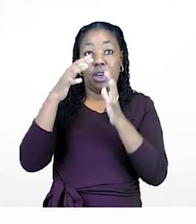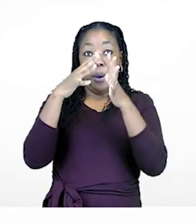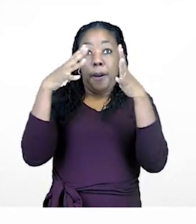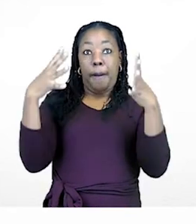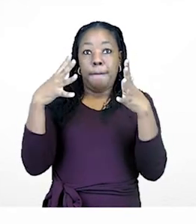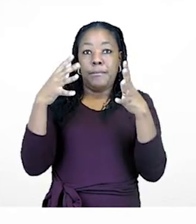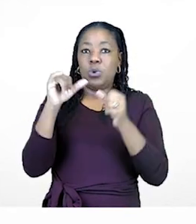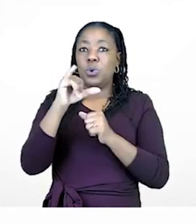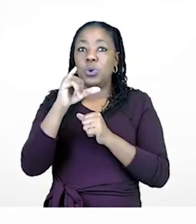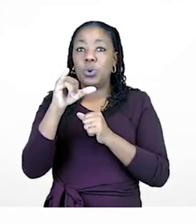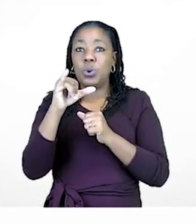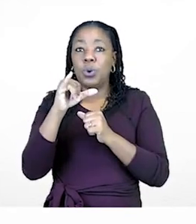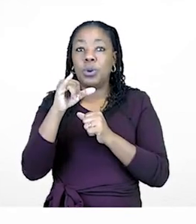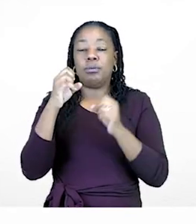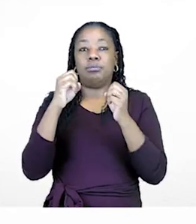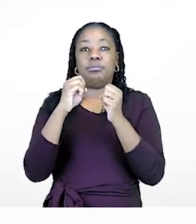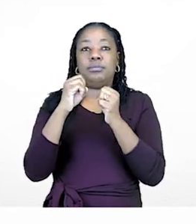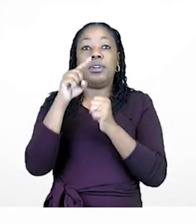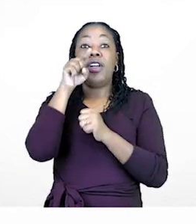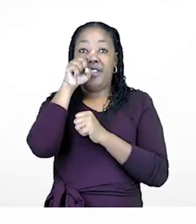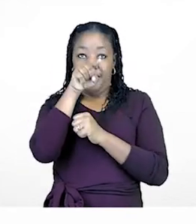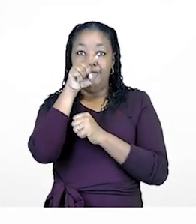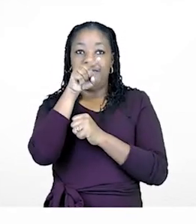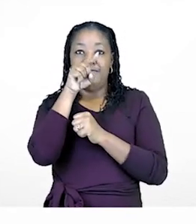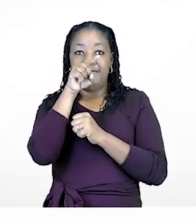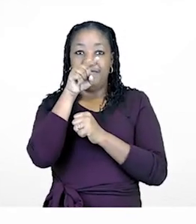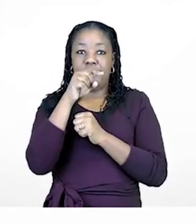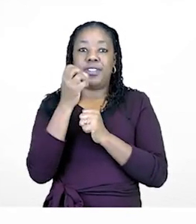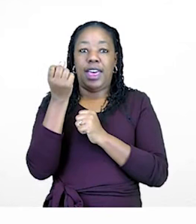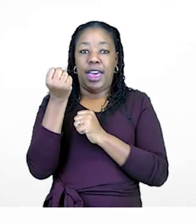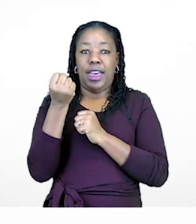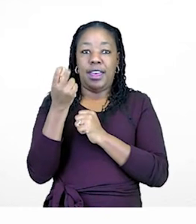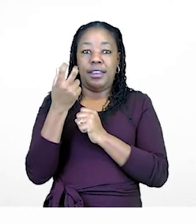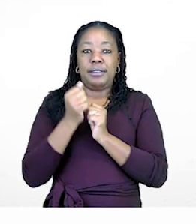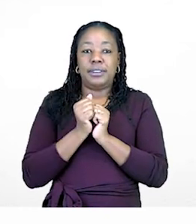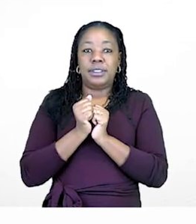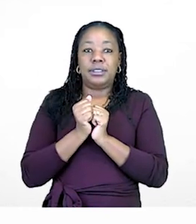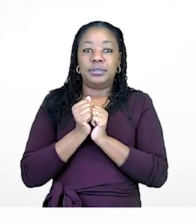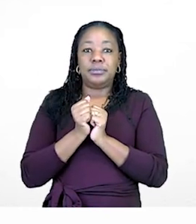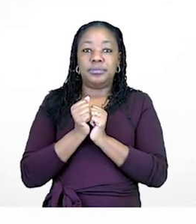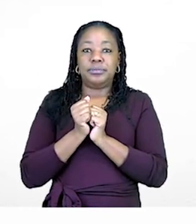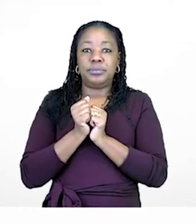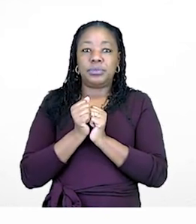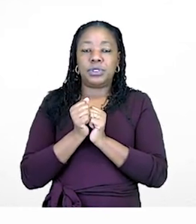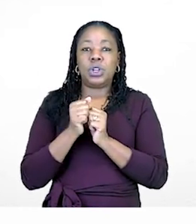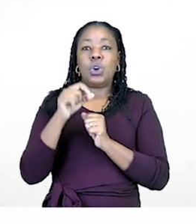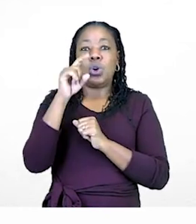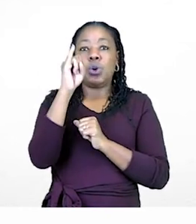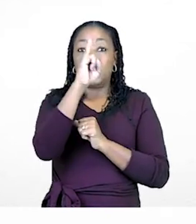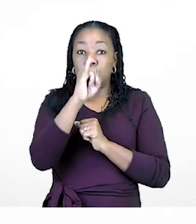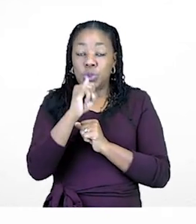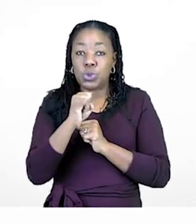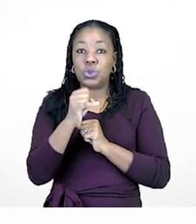big star that they are going to follow. Your job is to draw another 19 small stars to